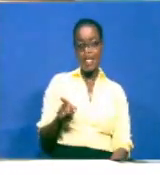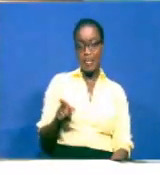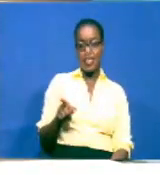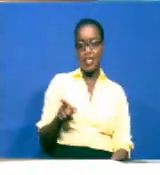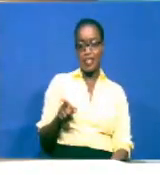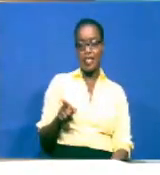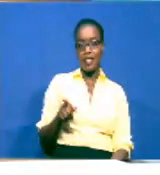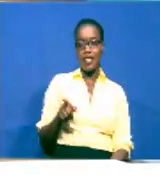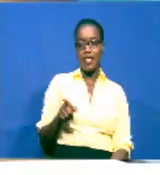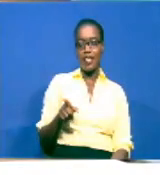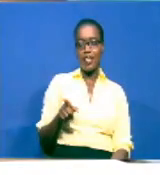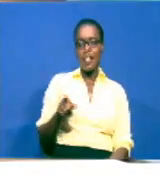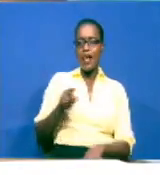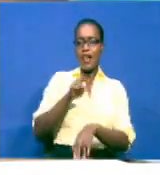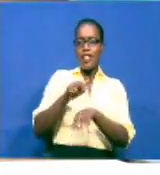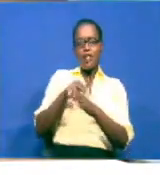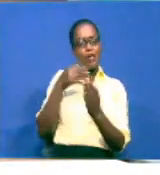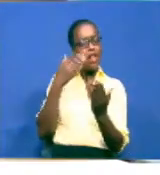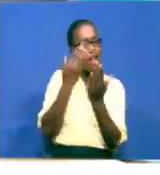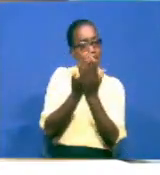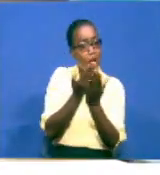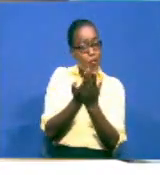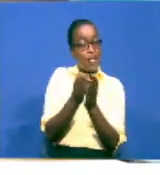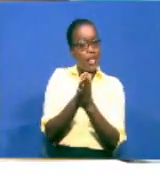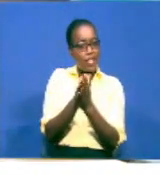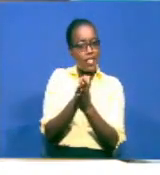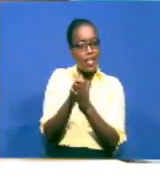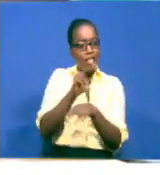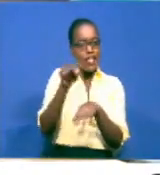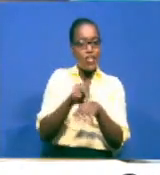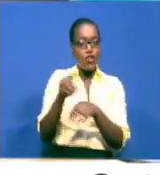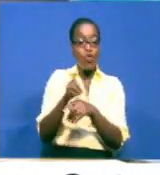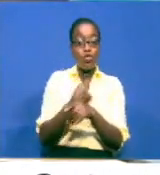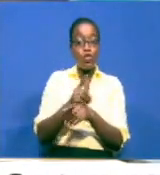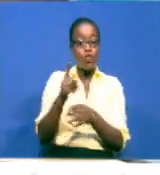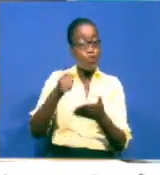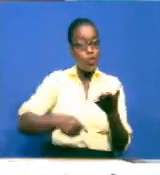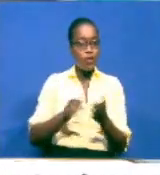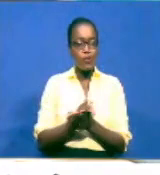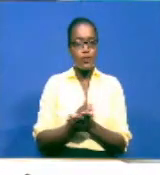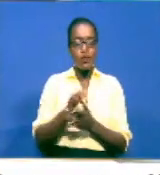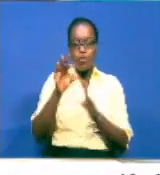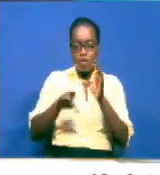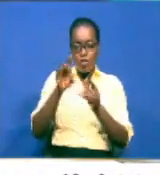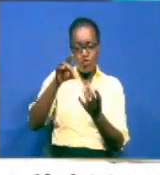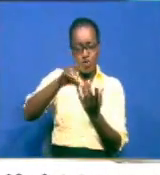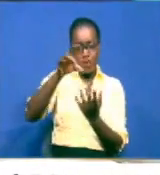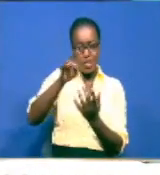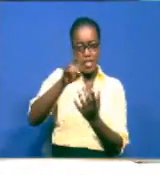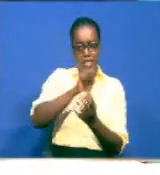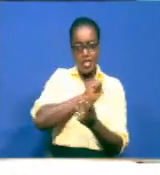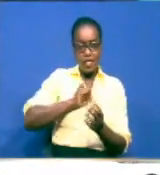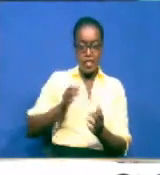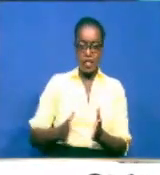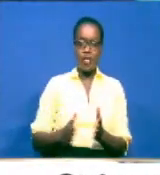she is of a national appeal, and her national duties is a nominated senator. She